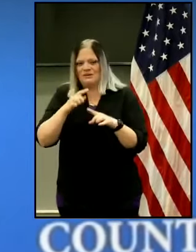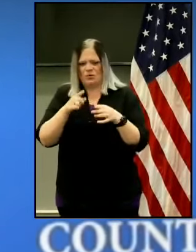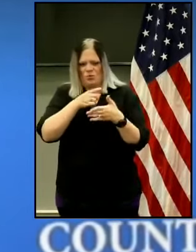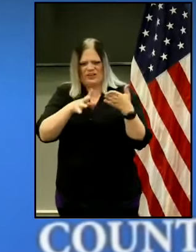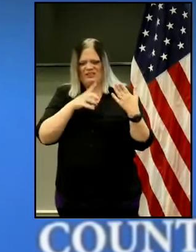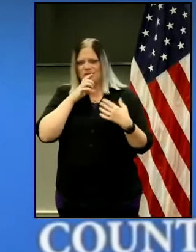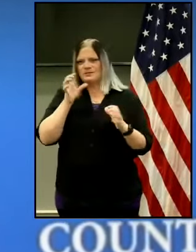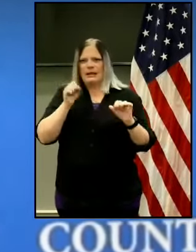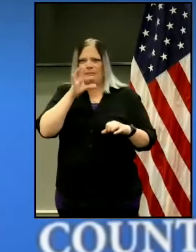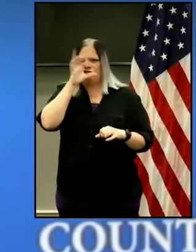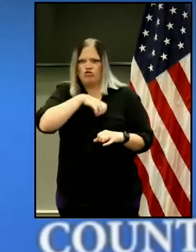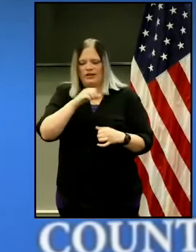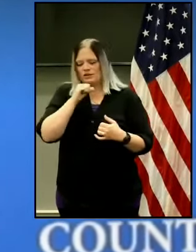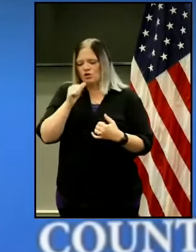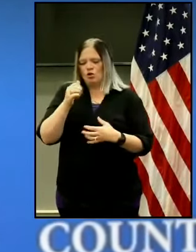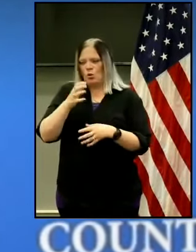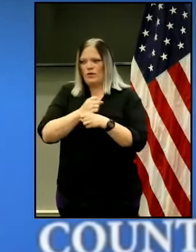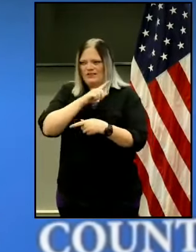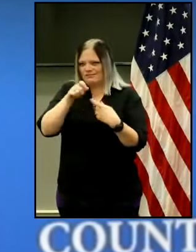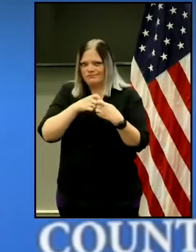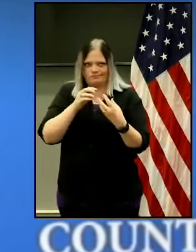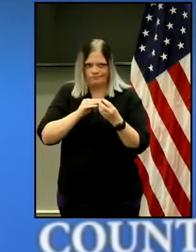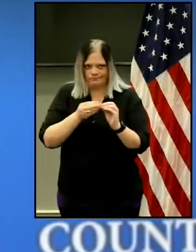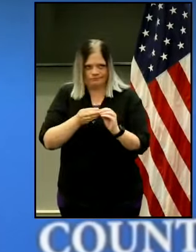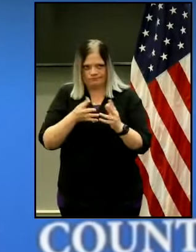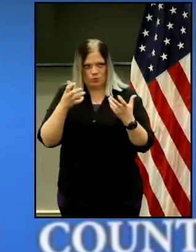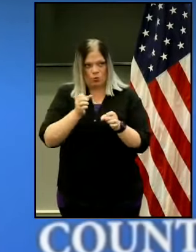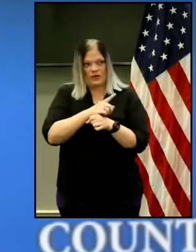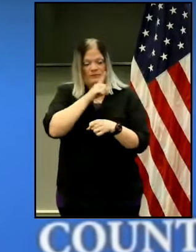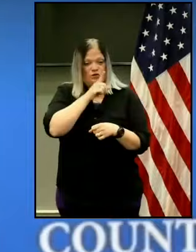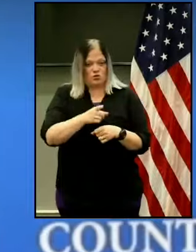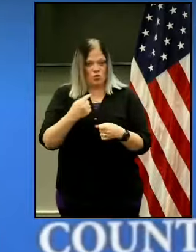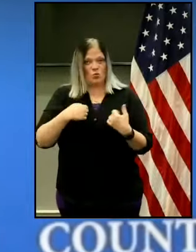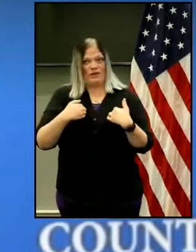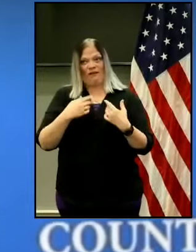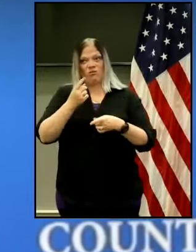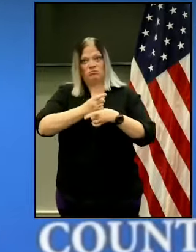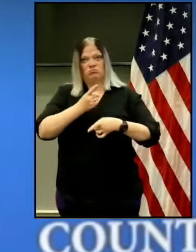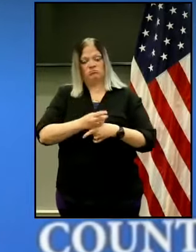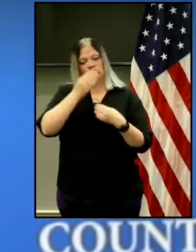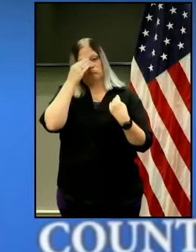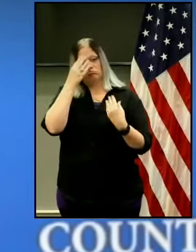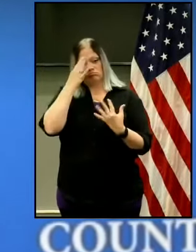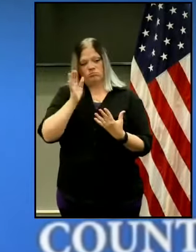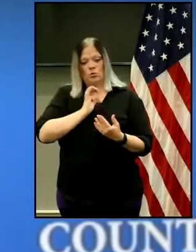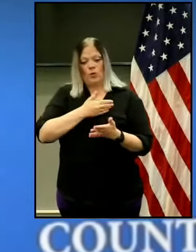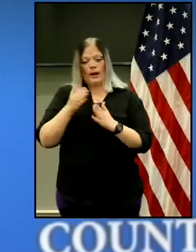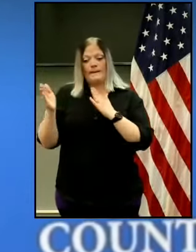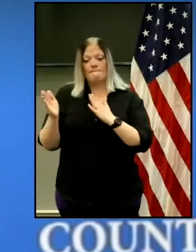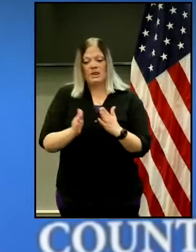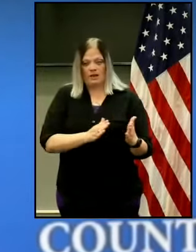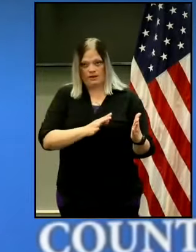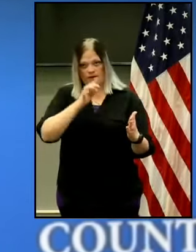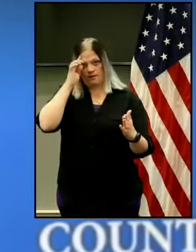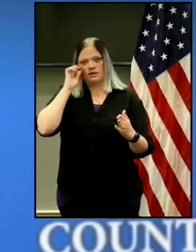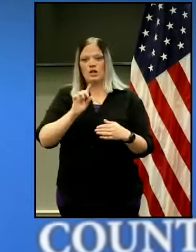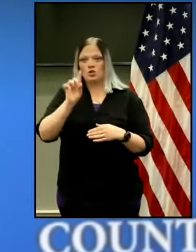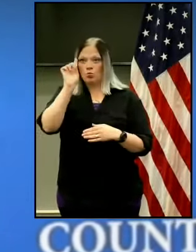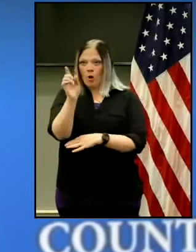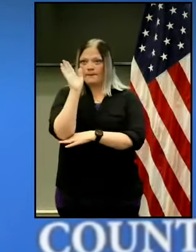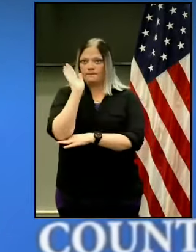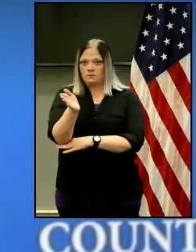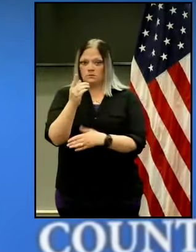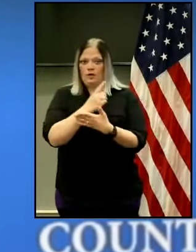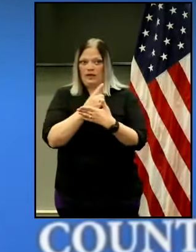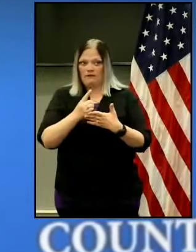strange. We just don't get accurate data. And so we want to make certain we give accurate data. So our plan is to do one a week